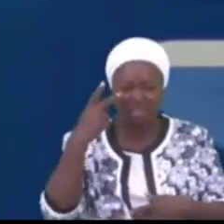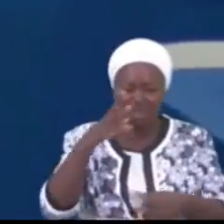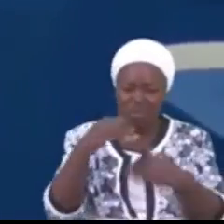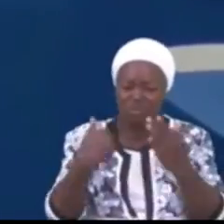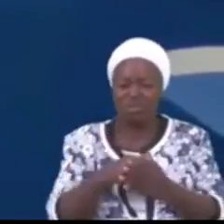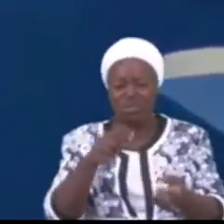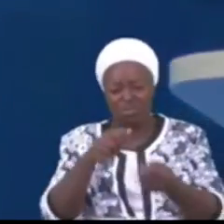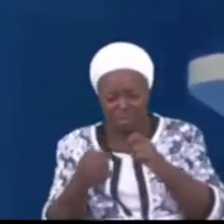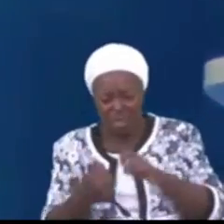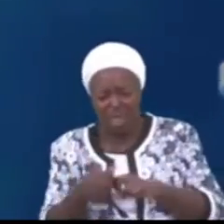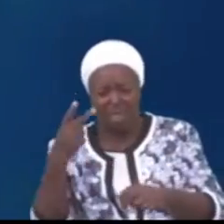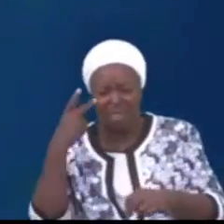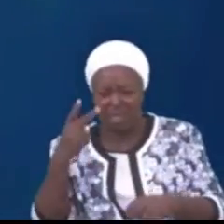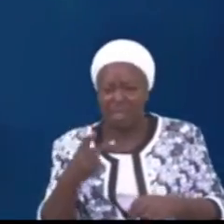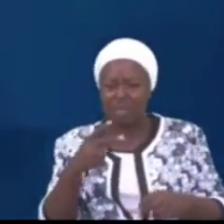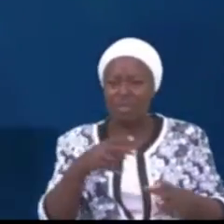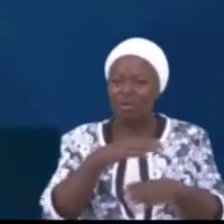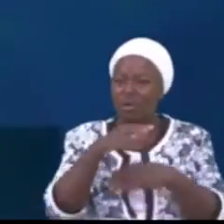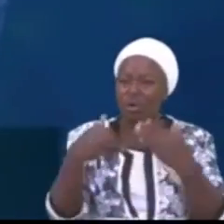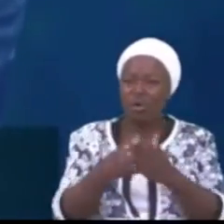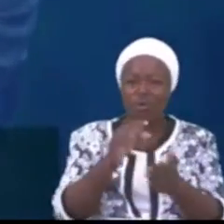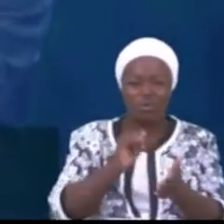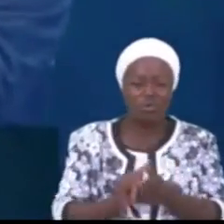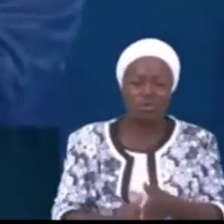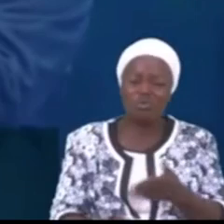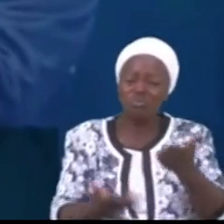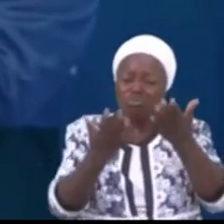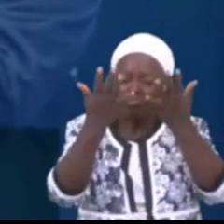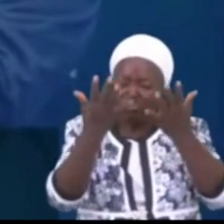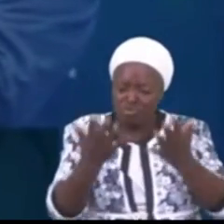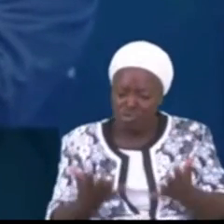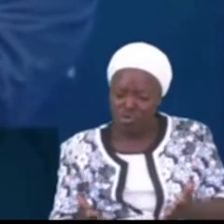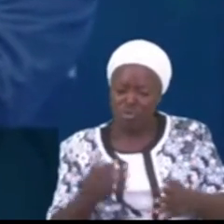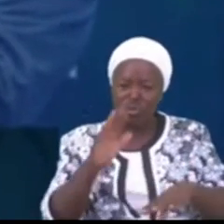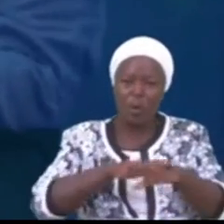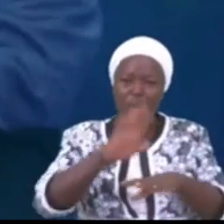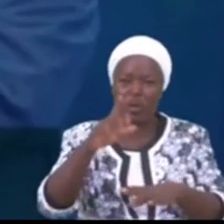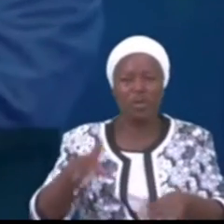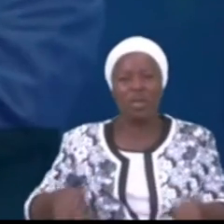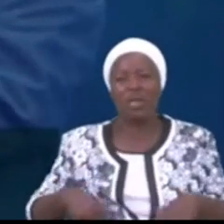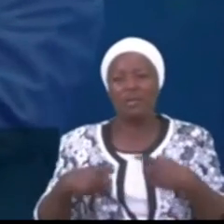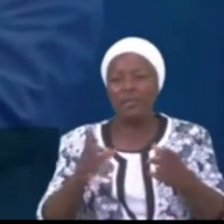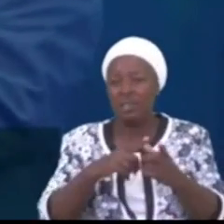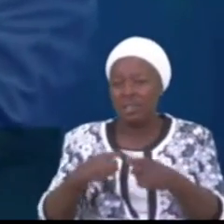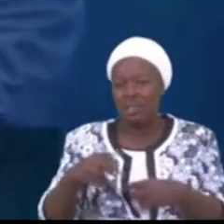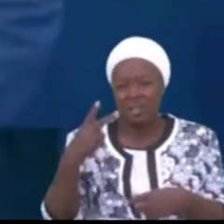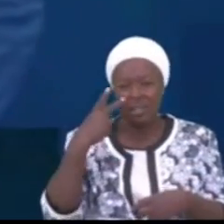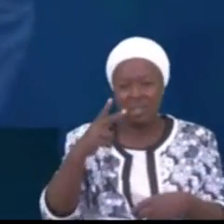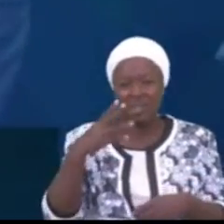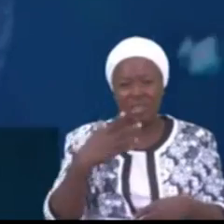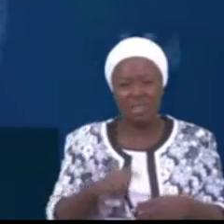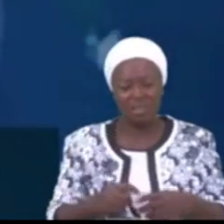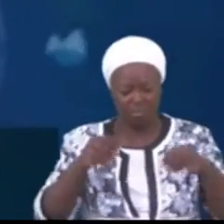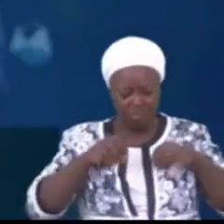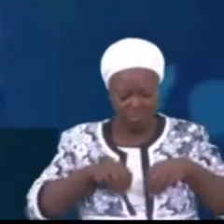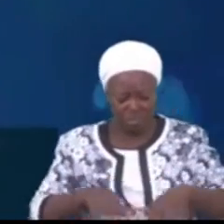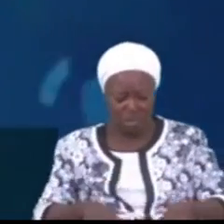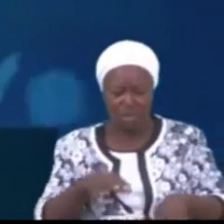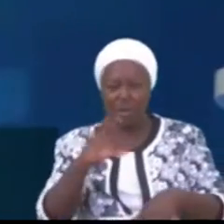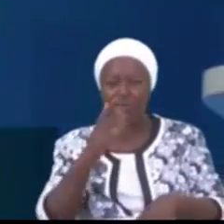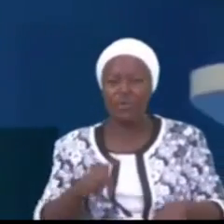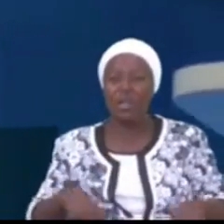infirmity. He looks at the burden and the load upon your life. He looks at the distress of your